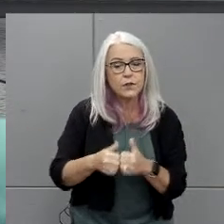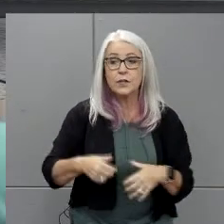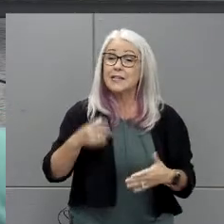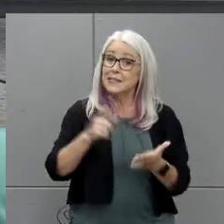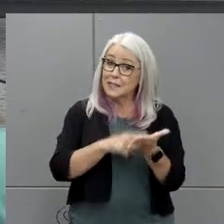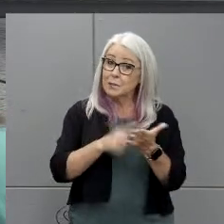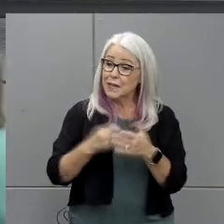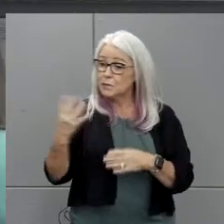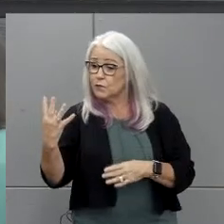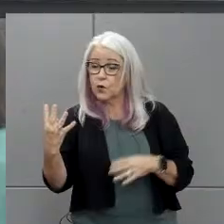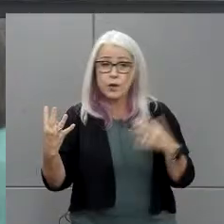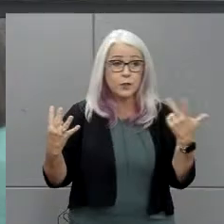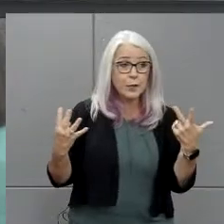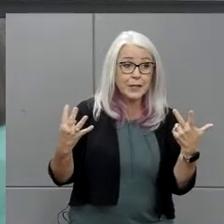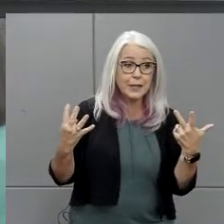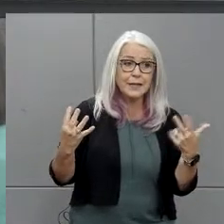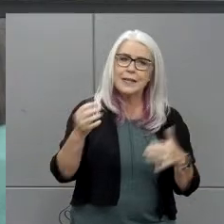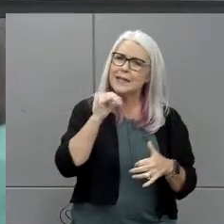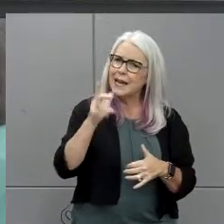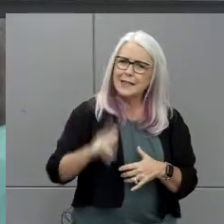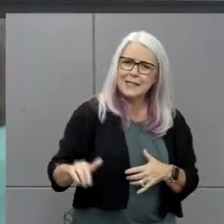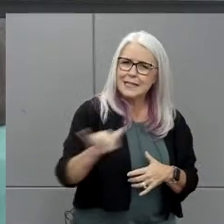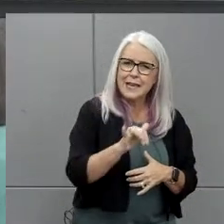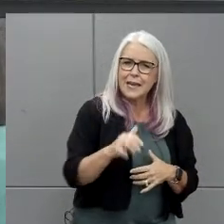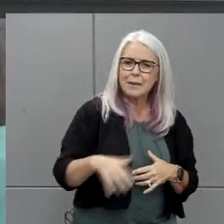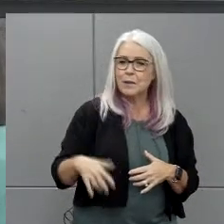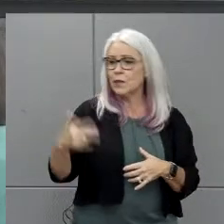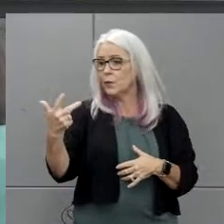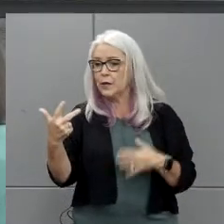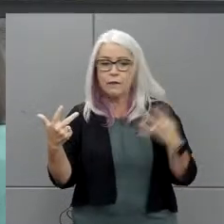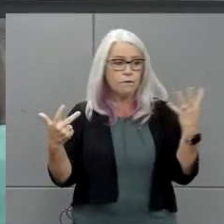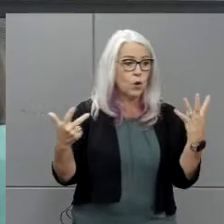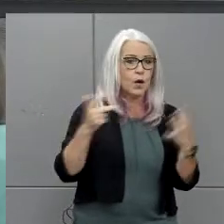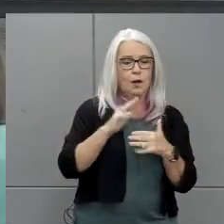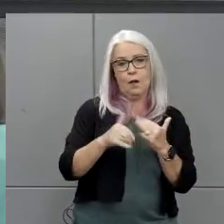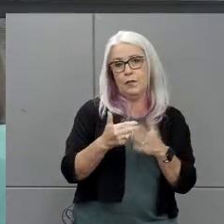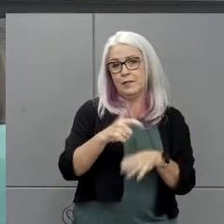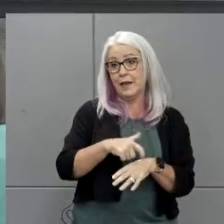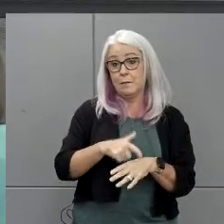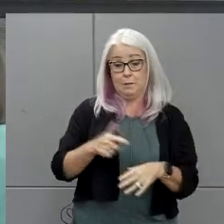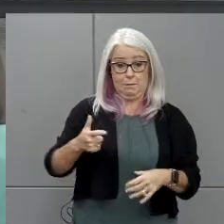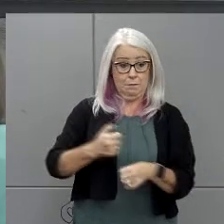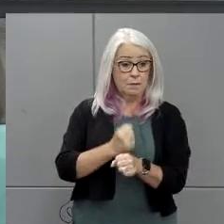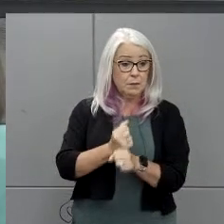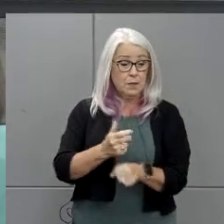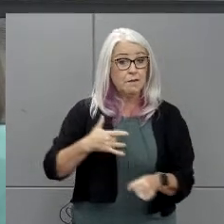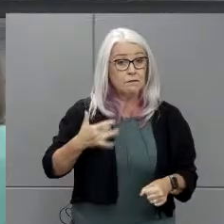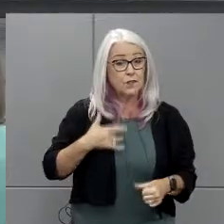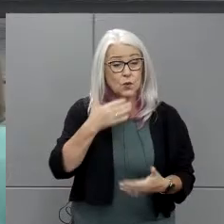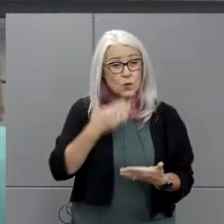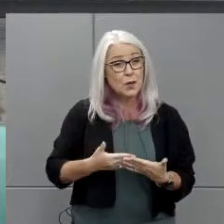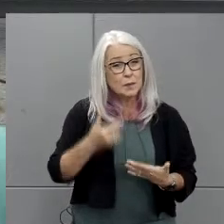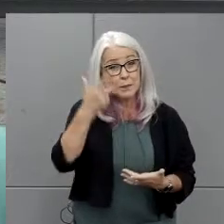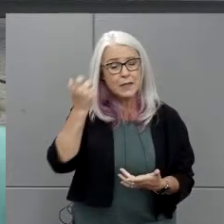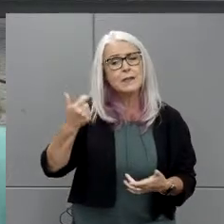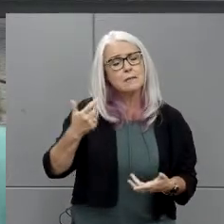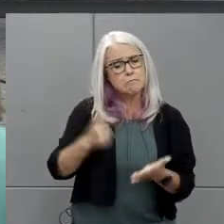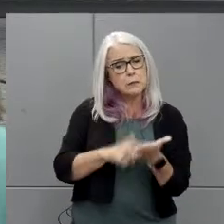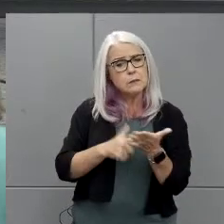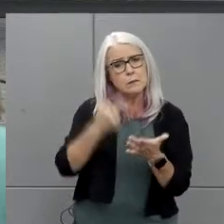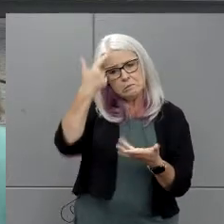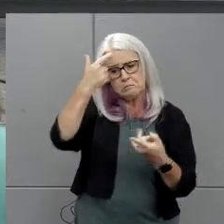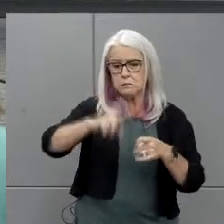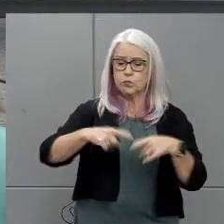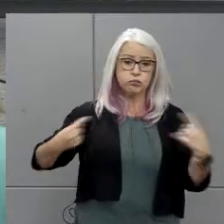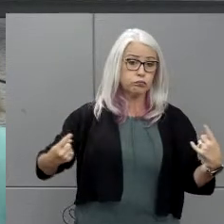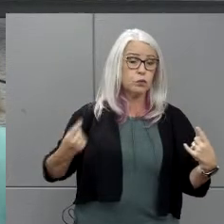4-3, but it wasn't the same 4-3 all the time. It wasn't the same 3-4 all the time. And that really made me feel good because although we disagreed, we